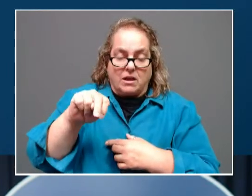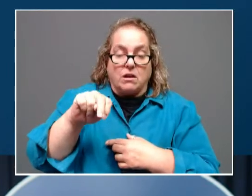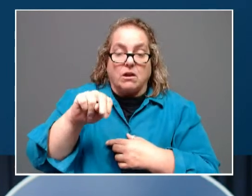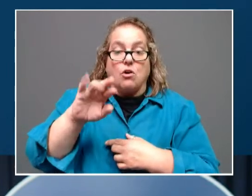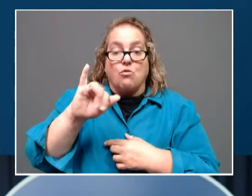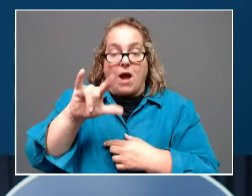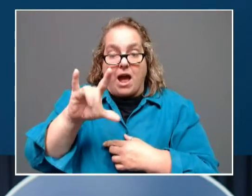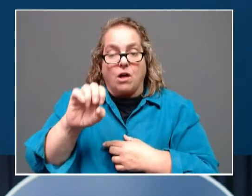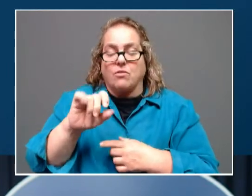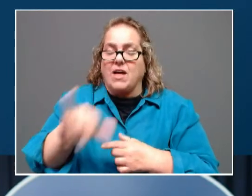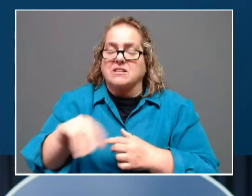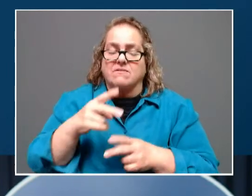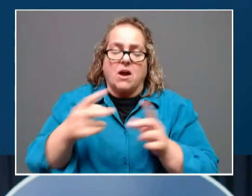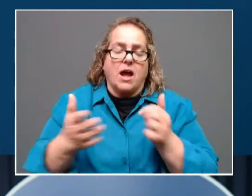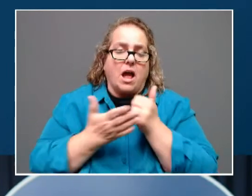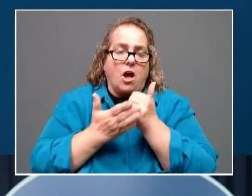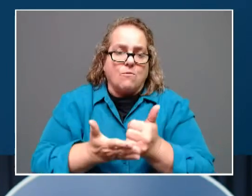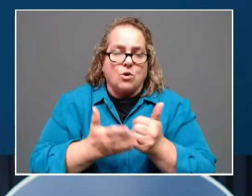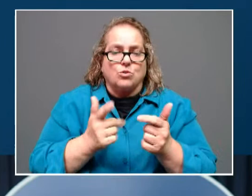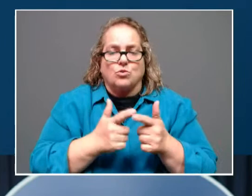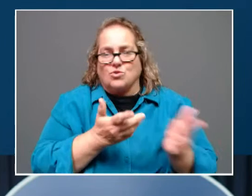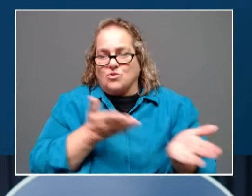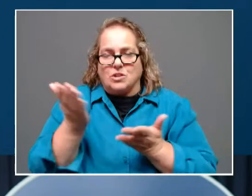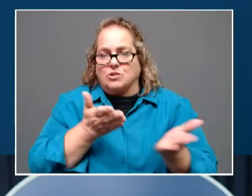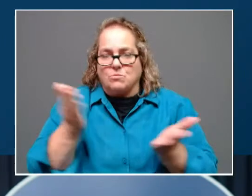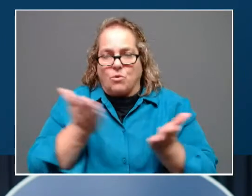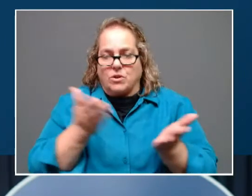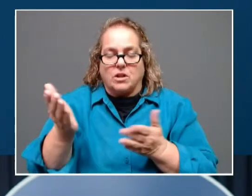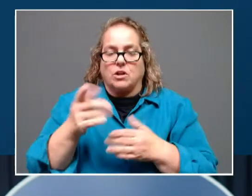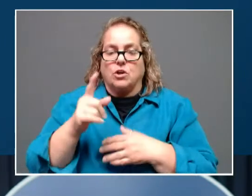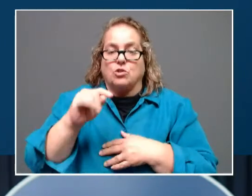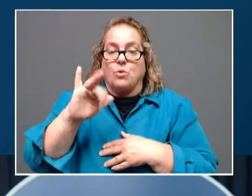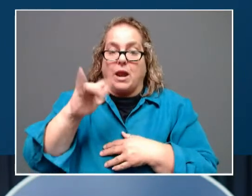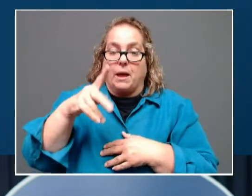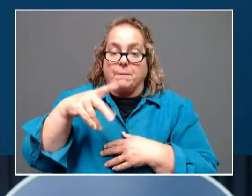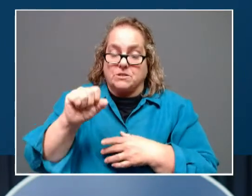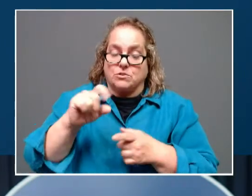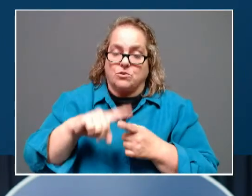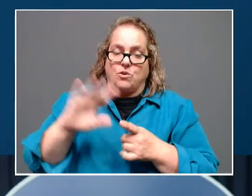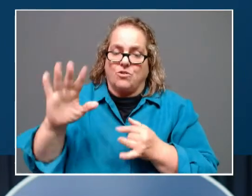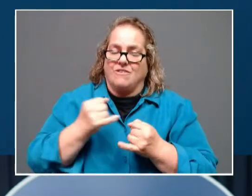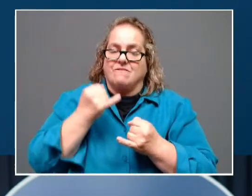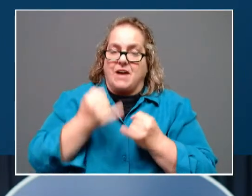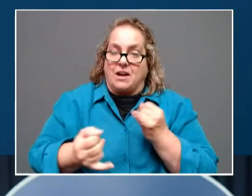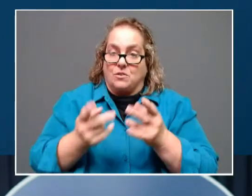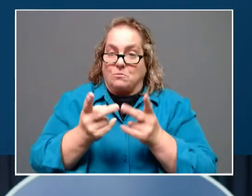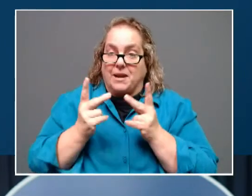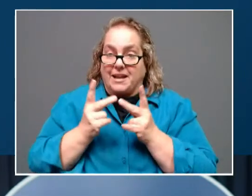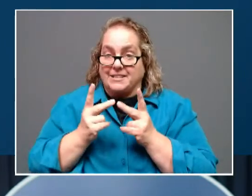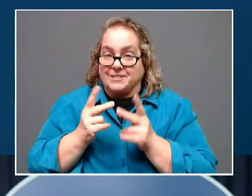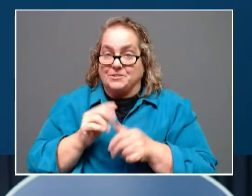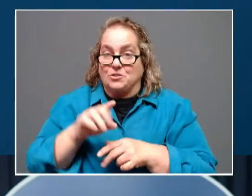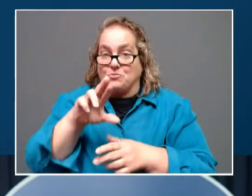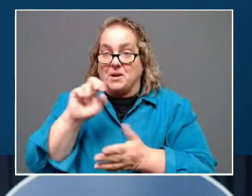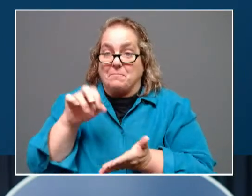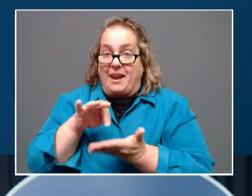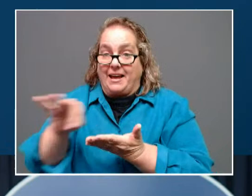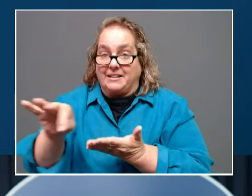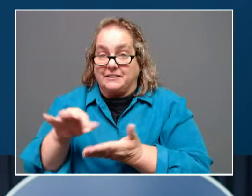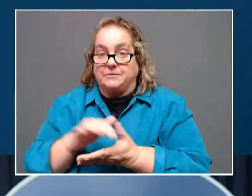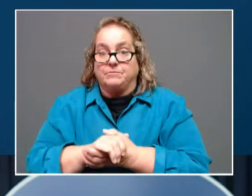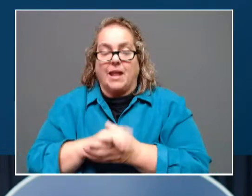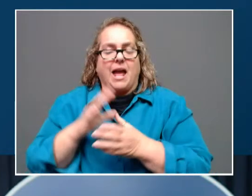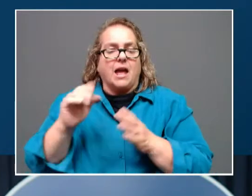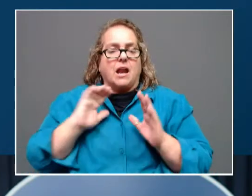and distributing these tulips to their final destinations. I also want to thank our incredible landscaping team here